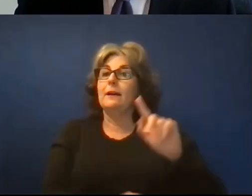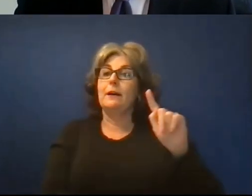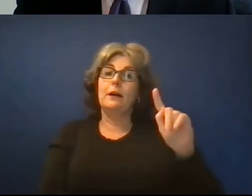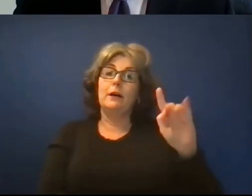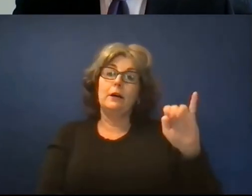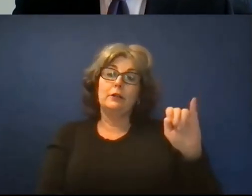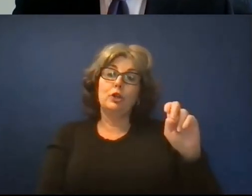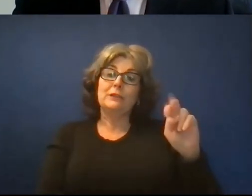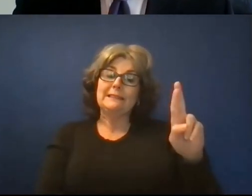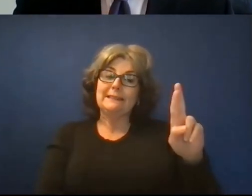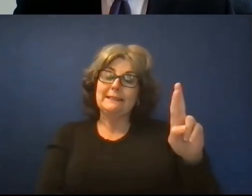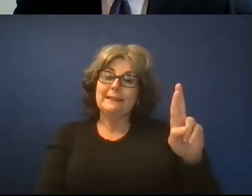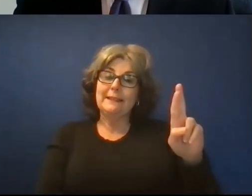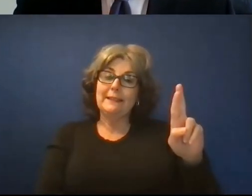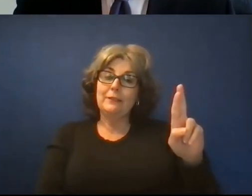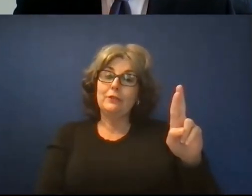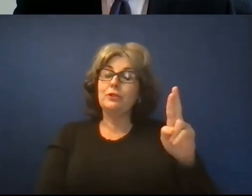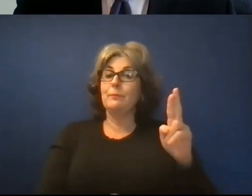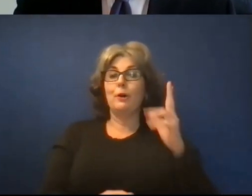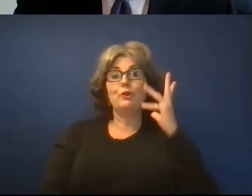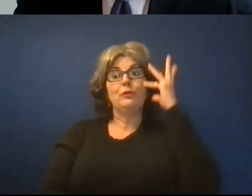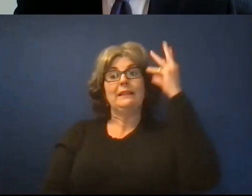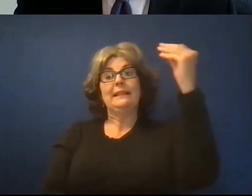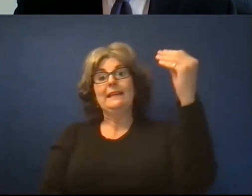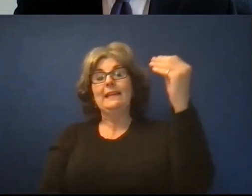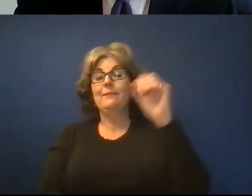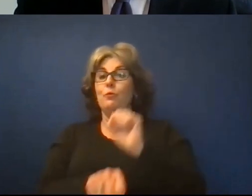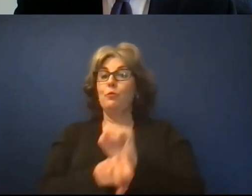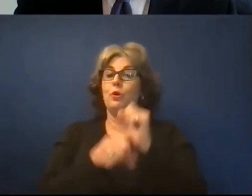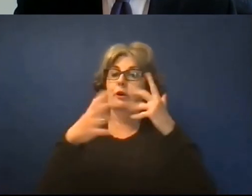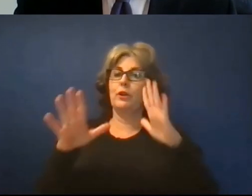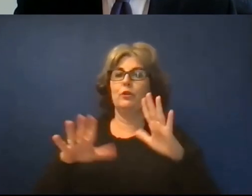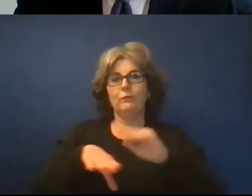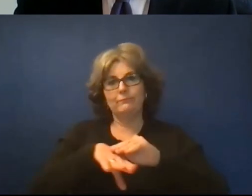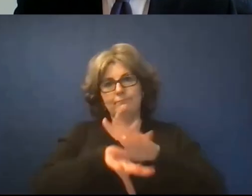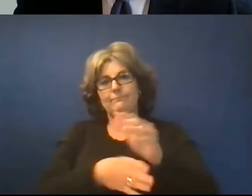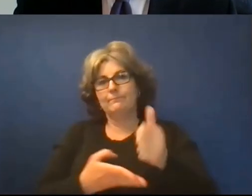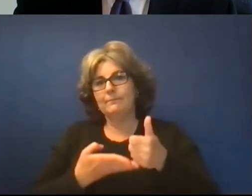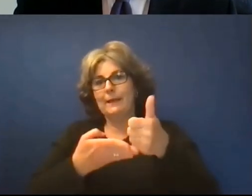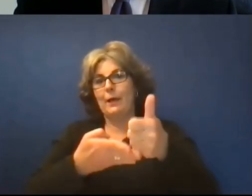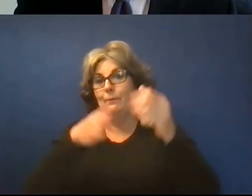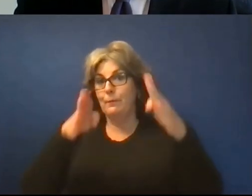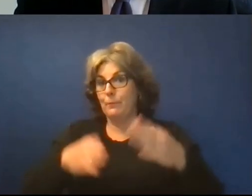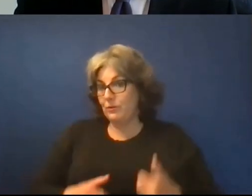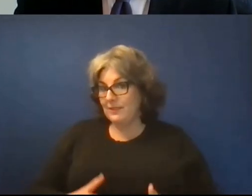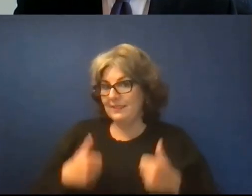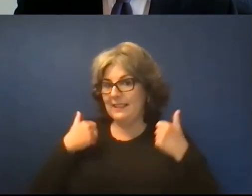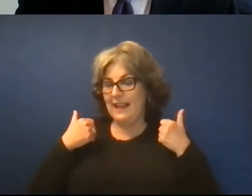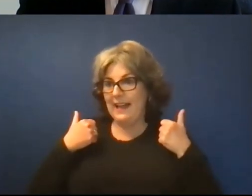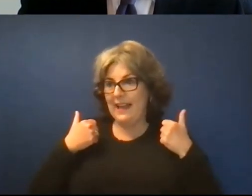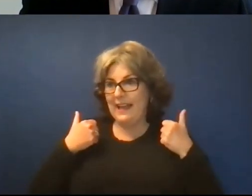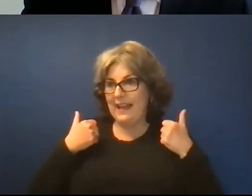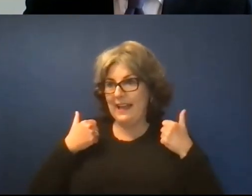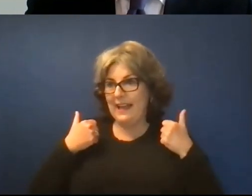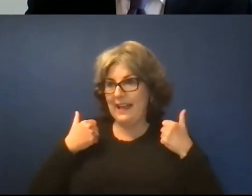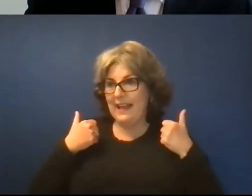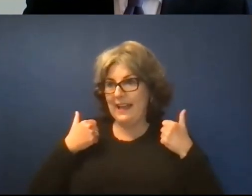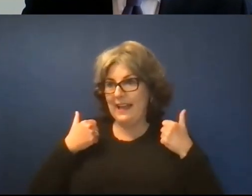it's something that when you walk out at the end of the day and you know you made a difference, that's how you handle it.